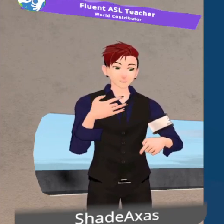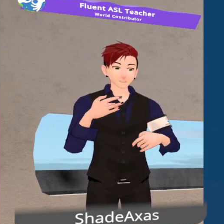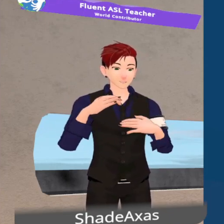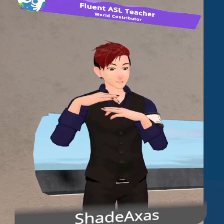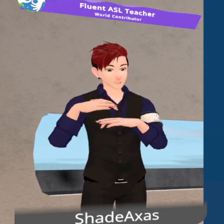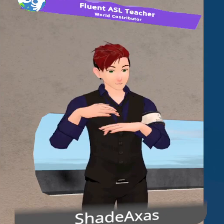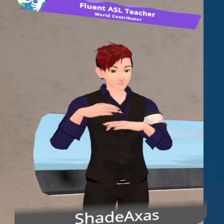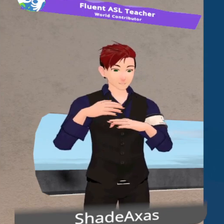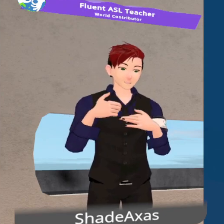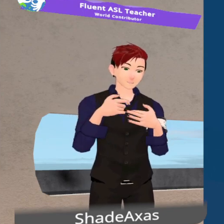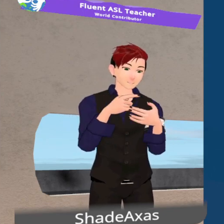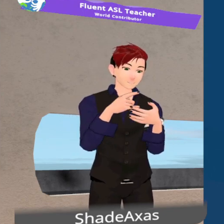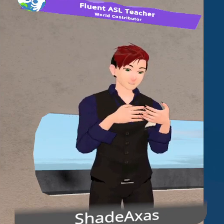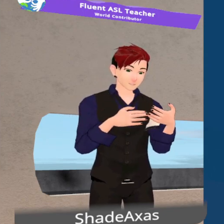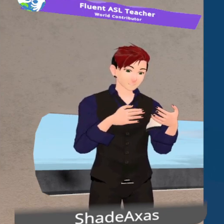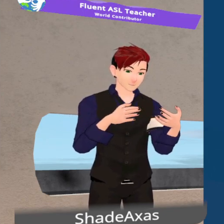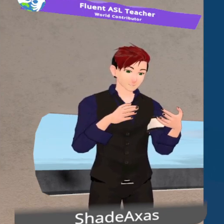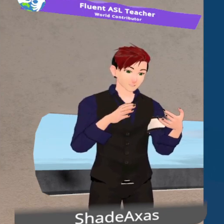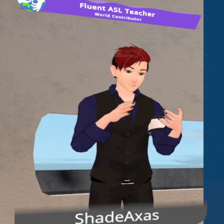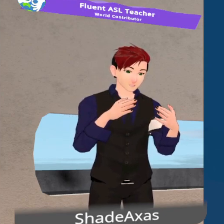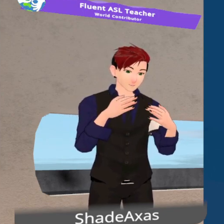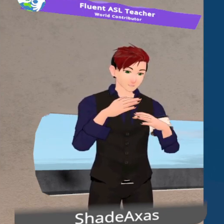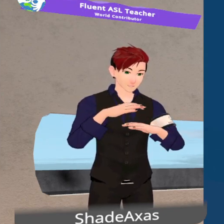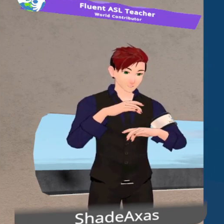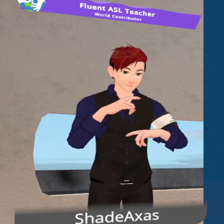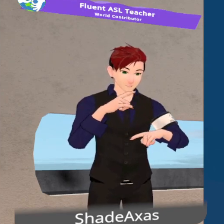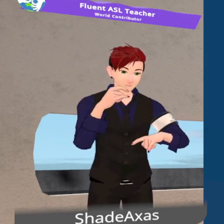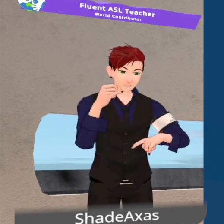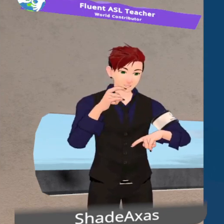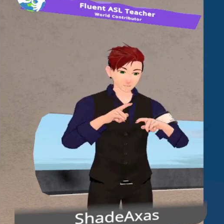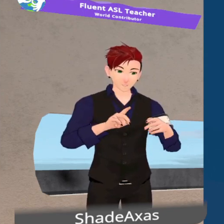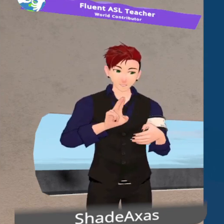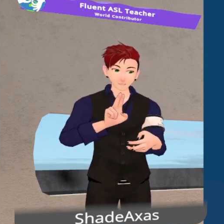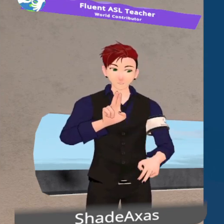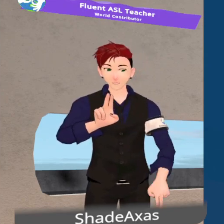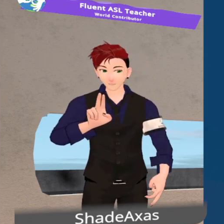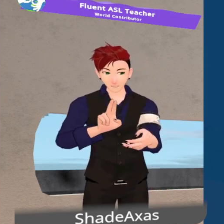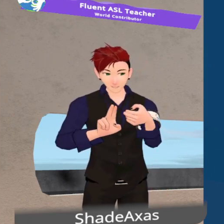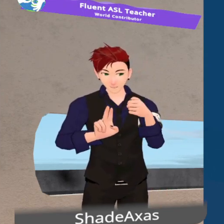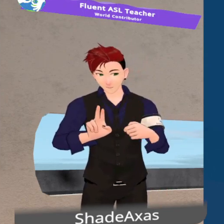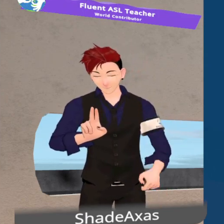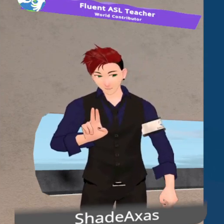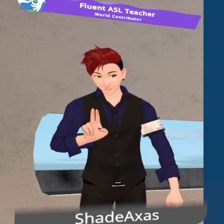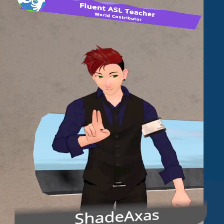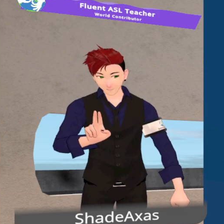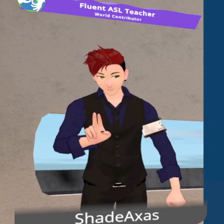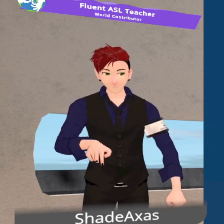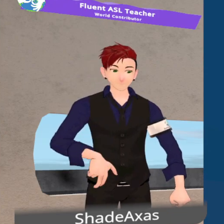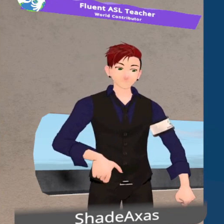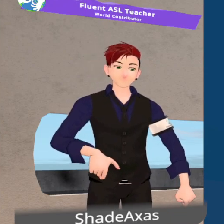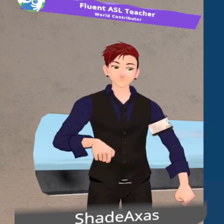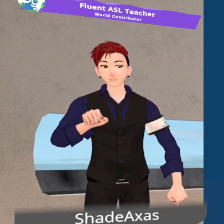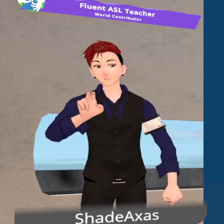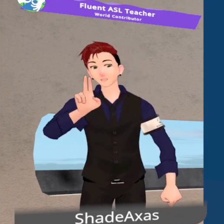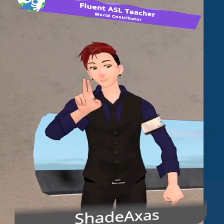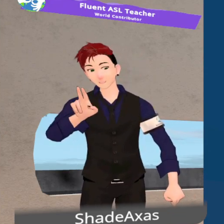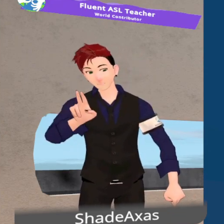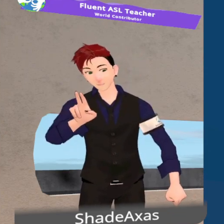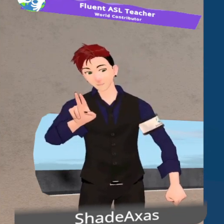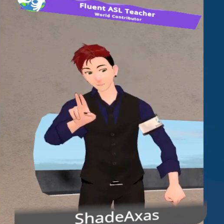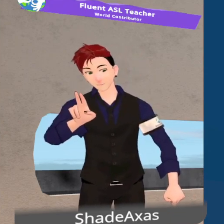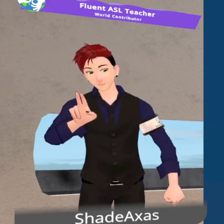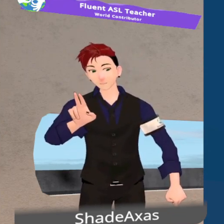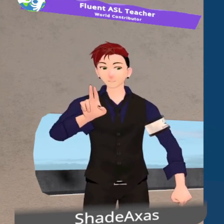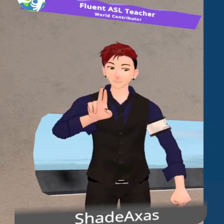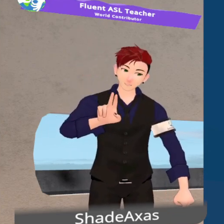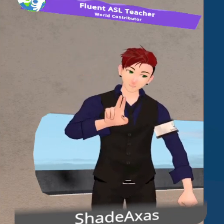I don't feel as limited. I still feel somewhat limited because I can't do like an R. I can't cross my fingers. I can't